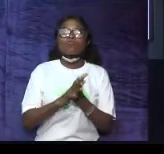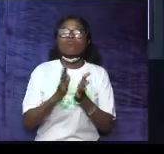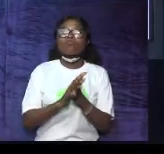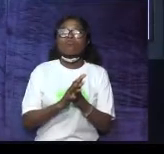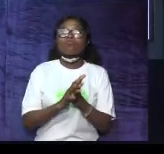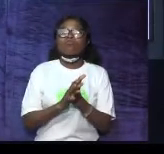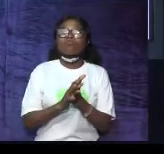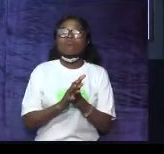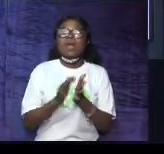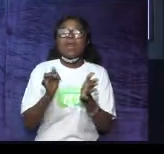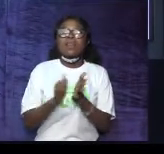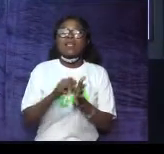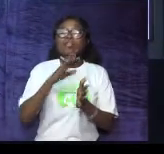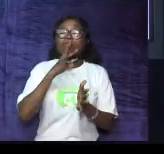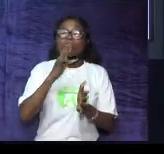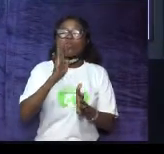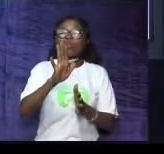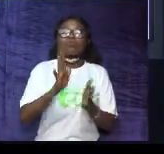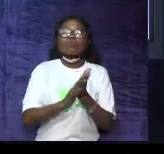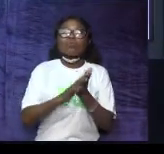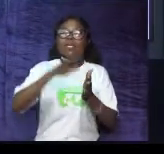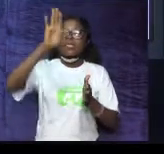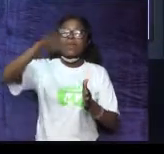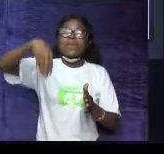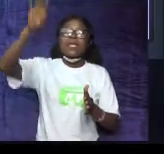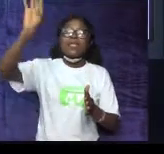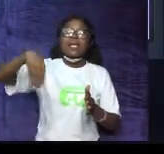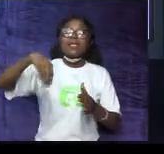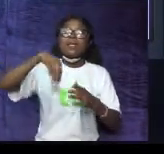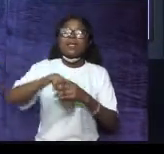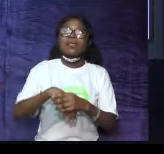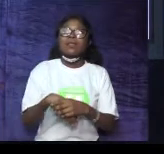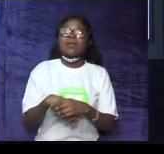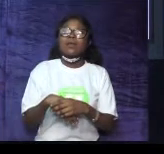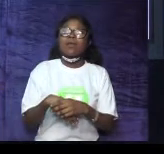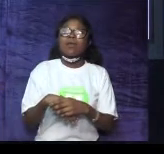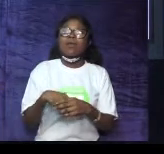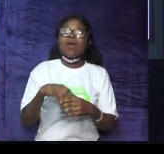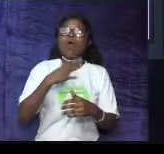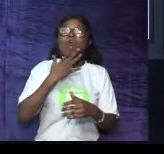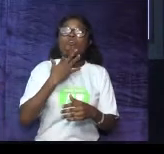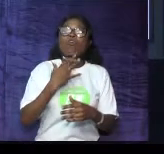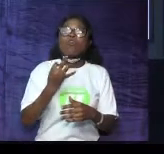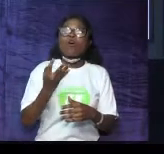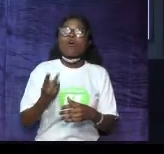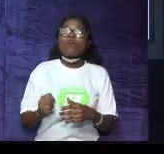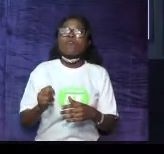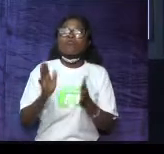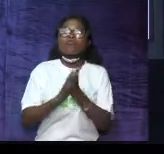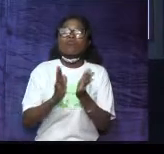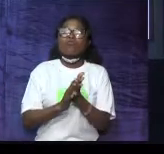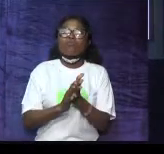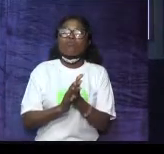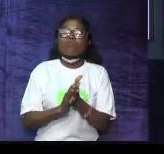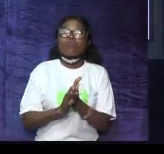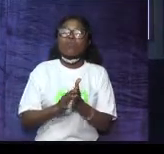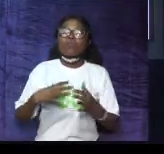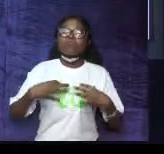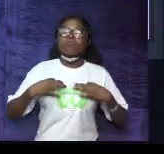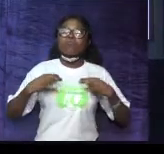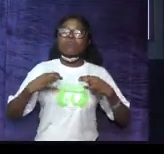The color that your school is painted in. Color of your school